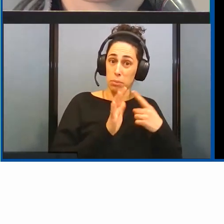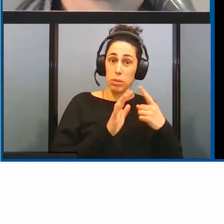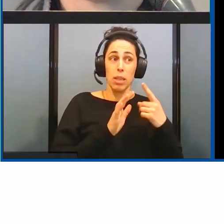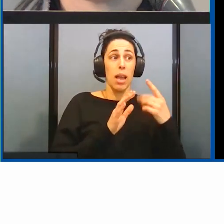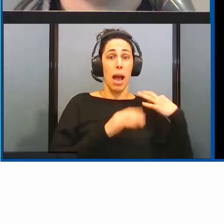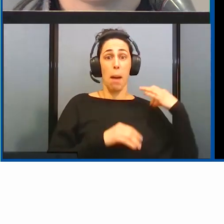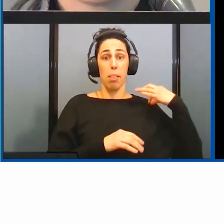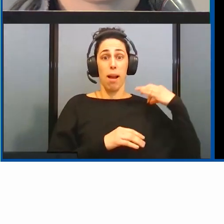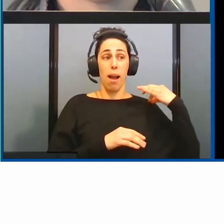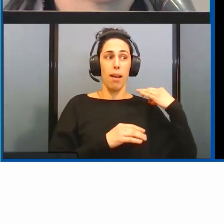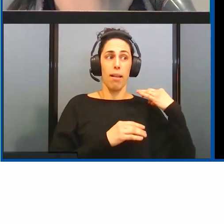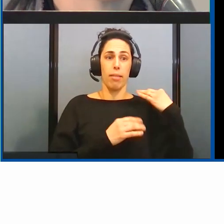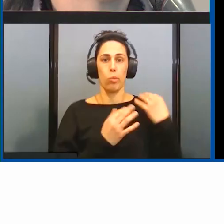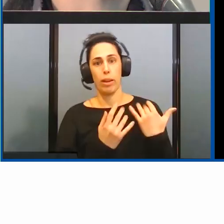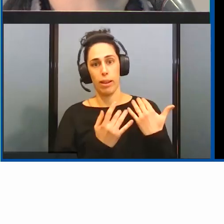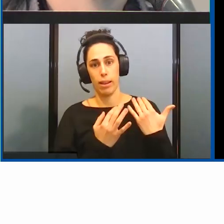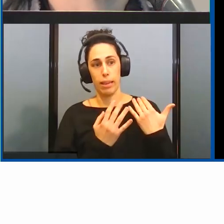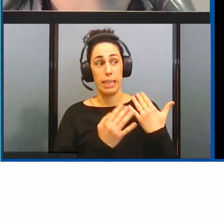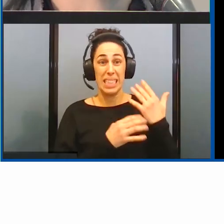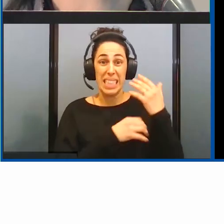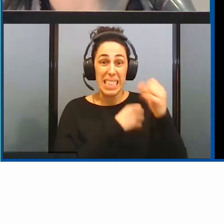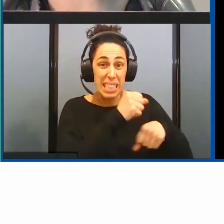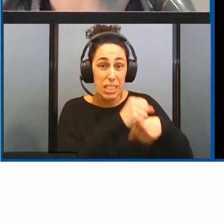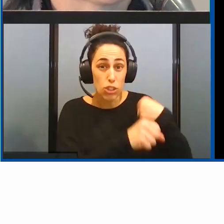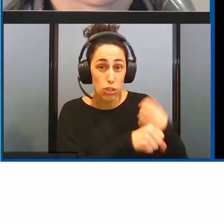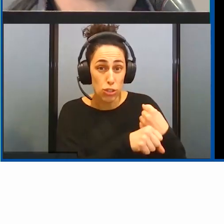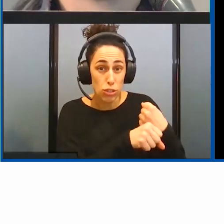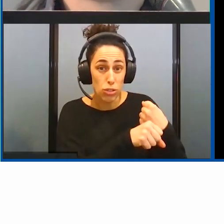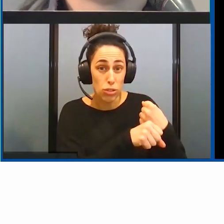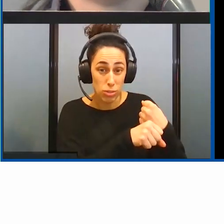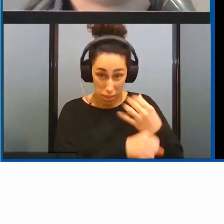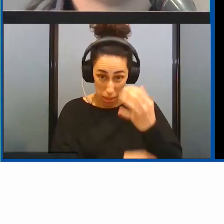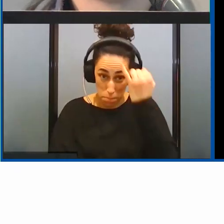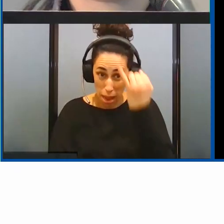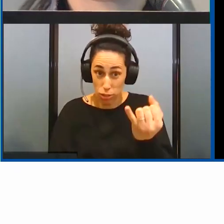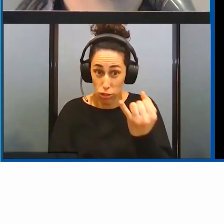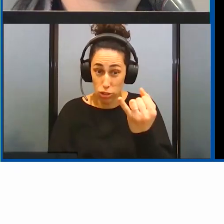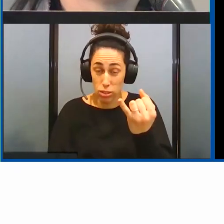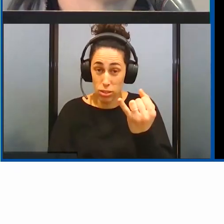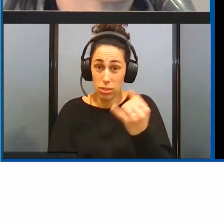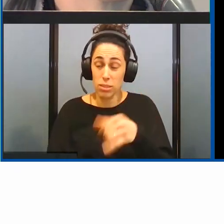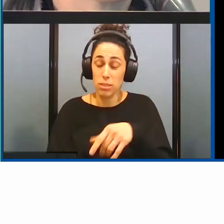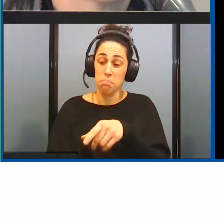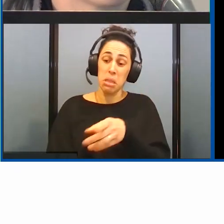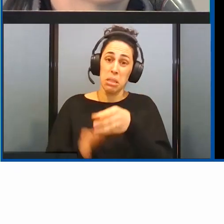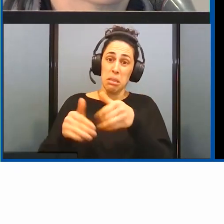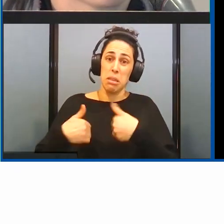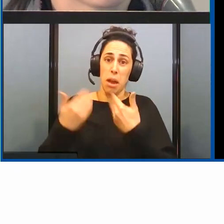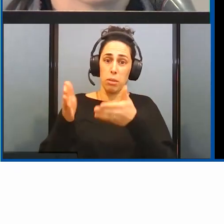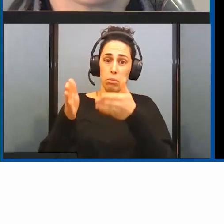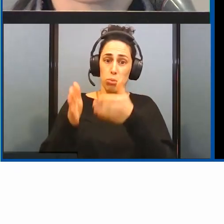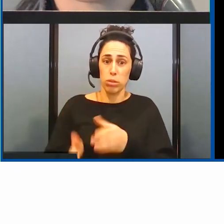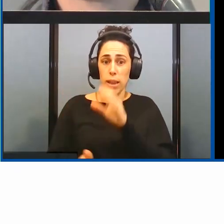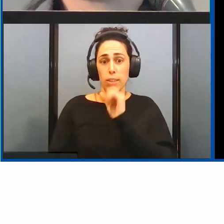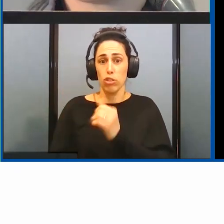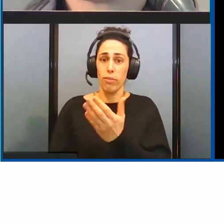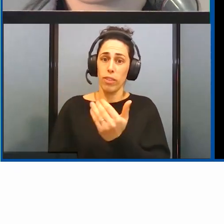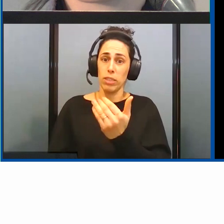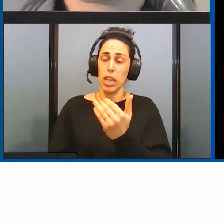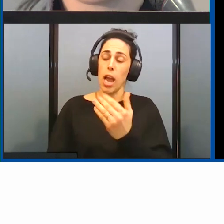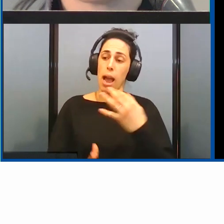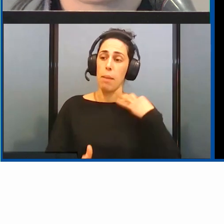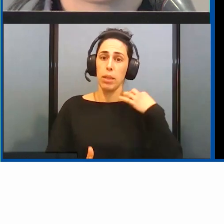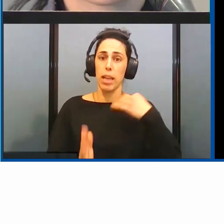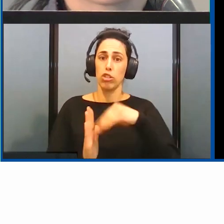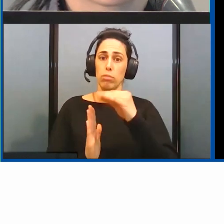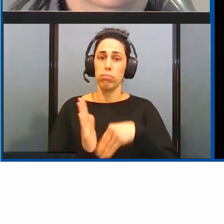an application and they don't get a decision until they're 25, that's a very long time, and